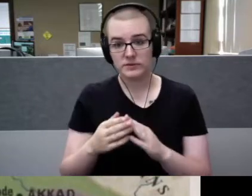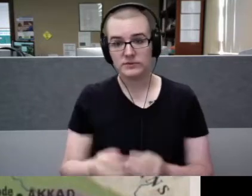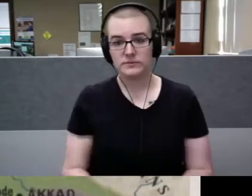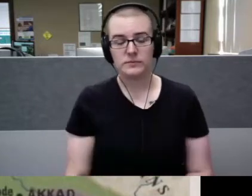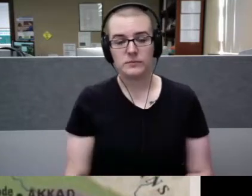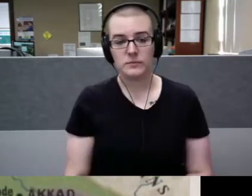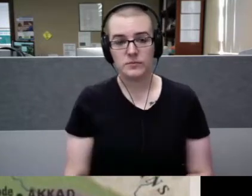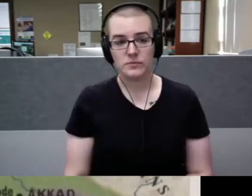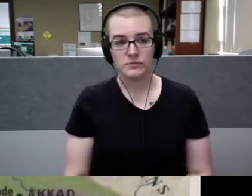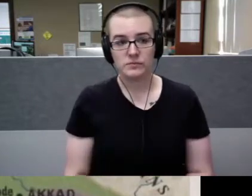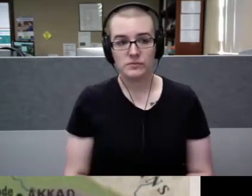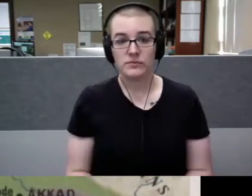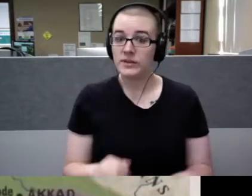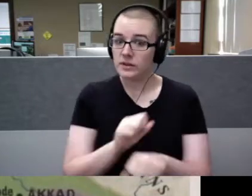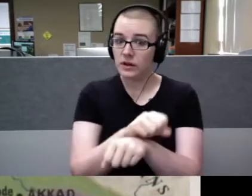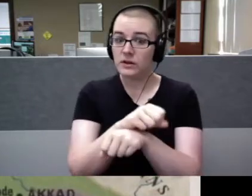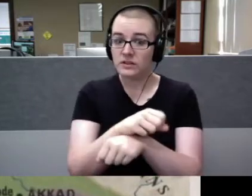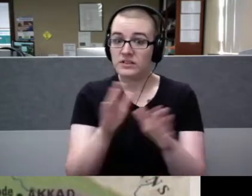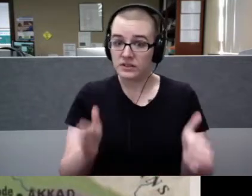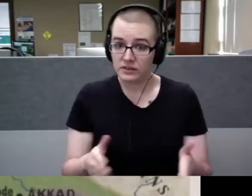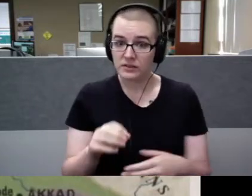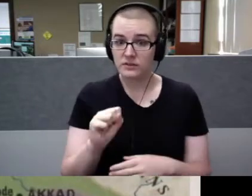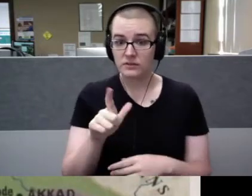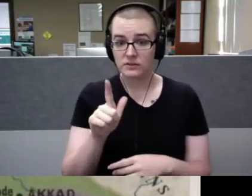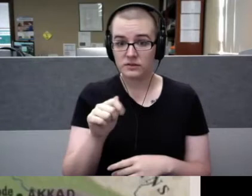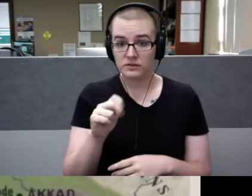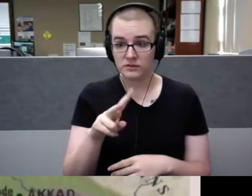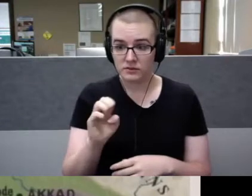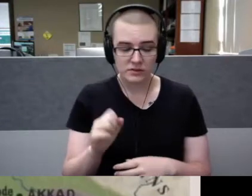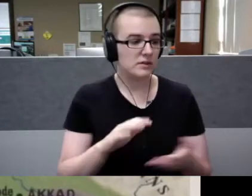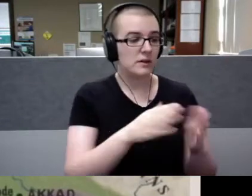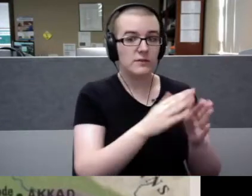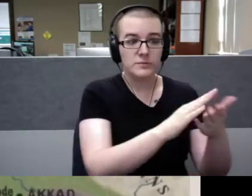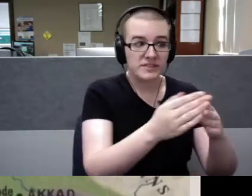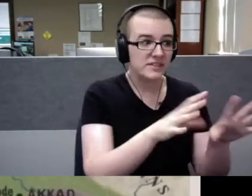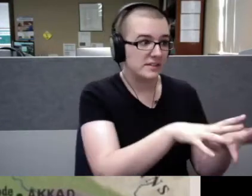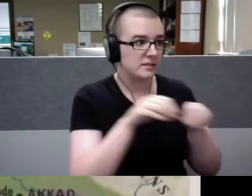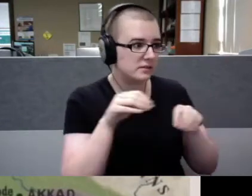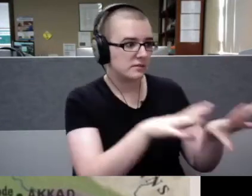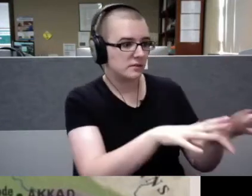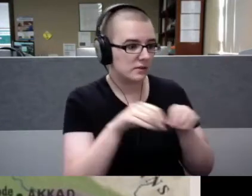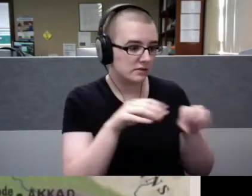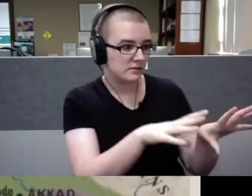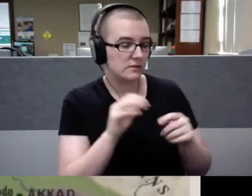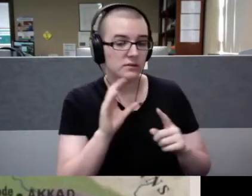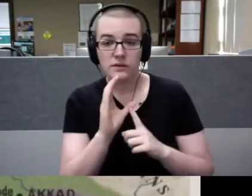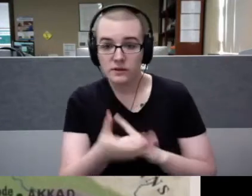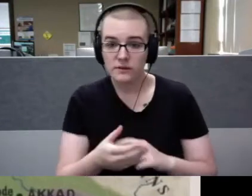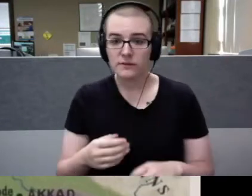people who are taken from other city-states or kingdoms and brought back to be a labor